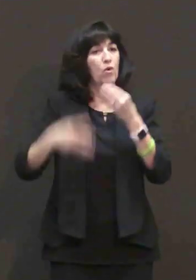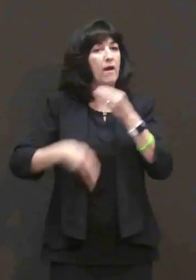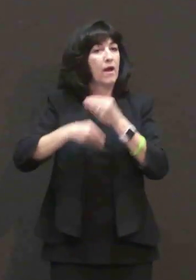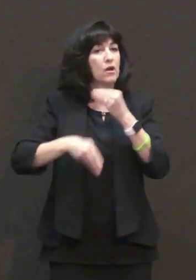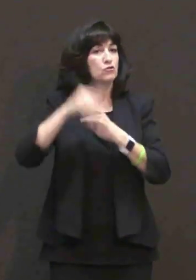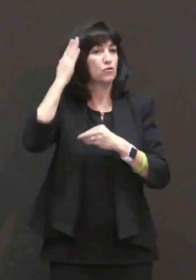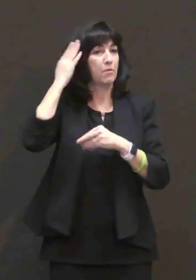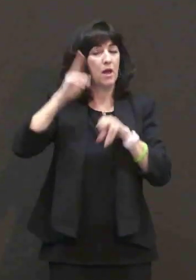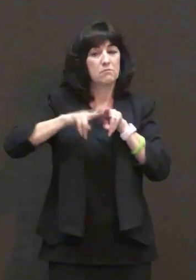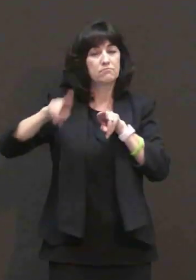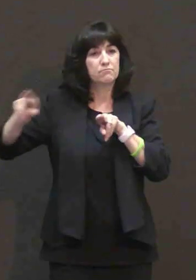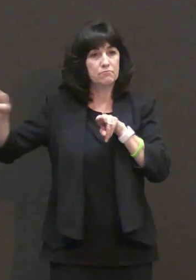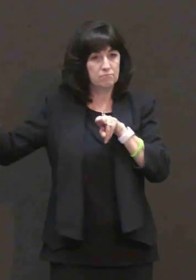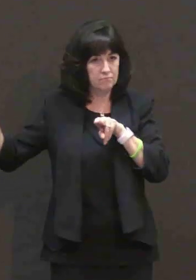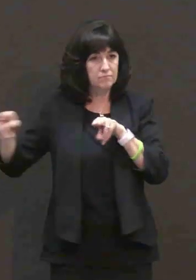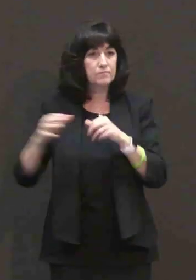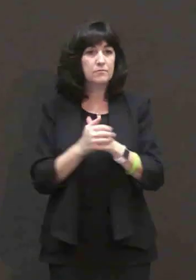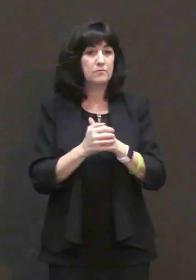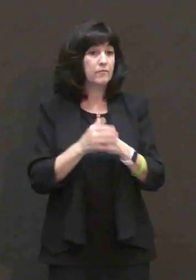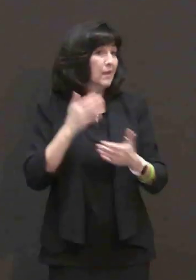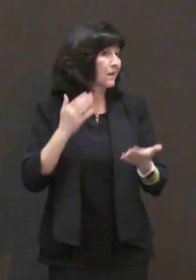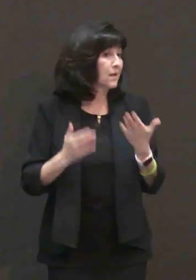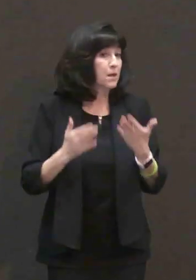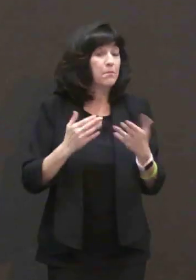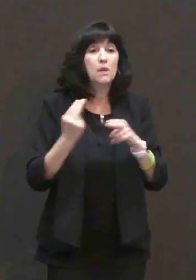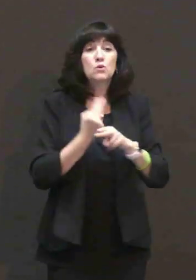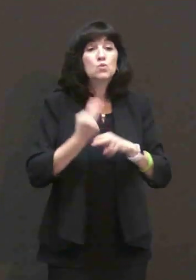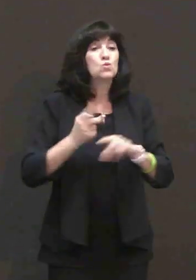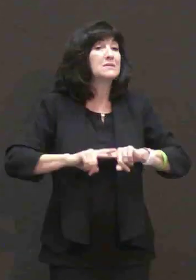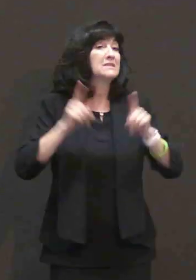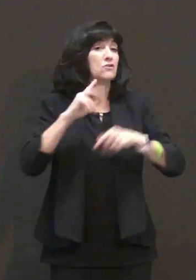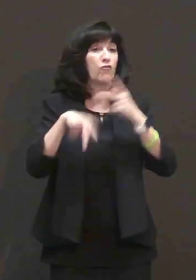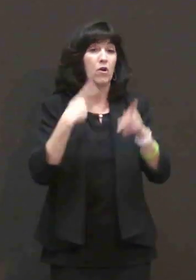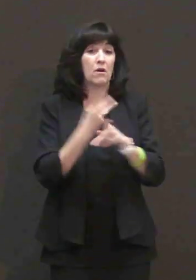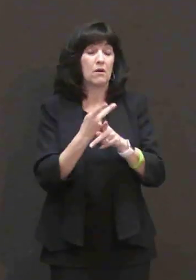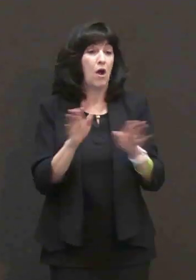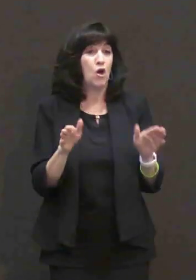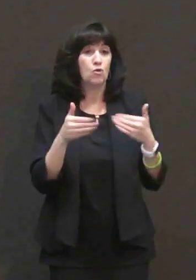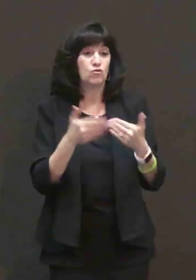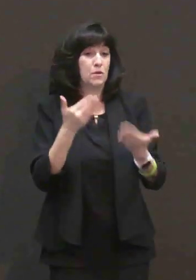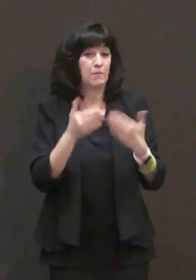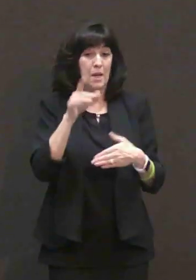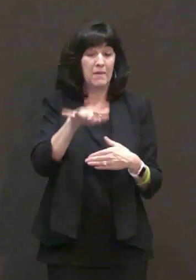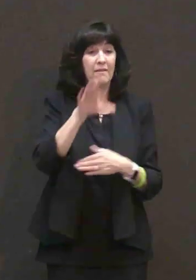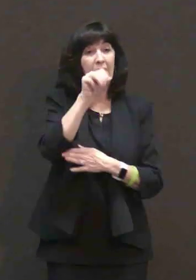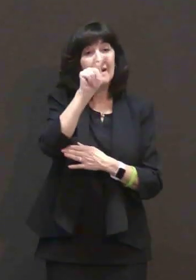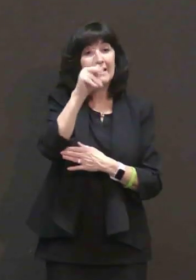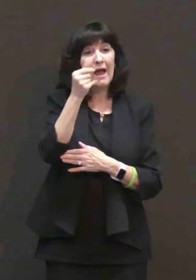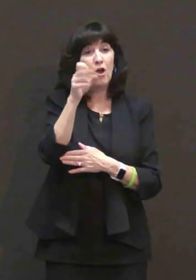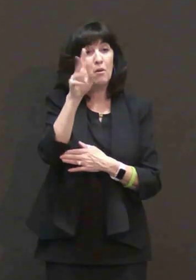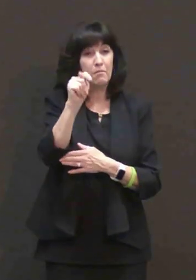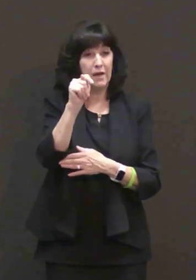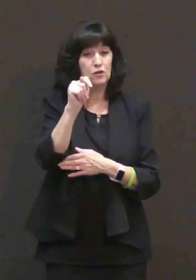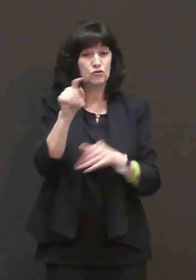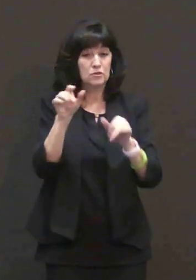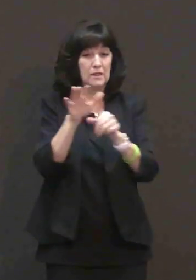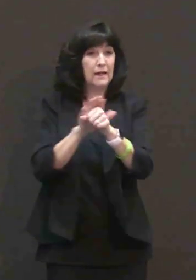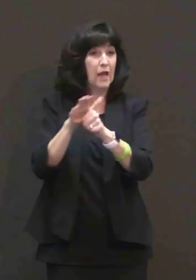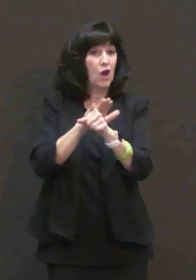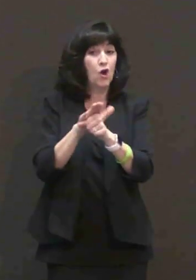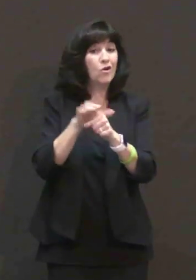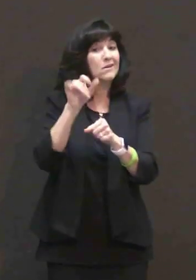where they will use non-traditional methods sometimes, or rooms. So if there's an outpatient area that's not being used because non-elective surgeries have